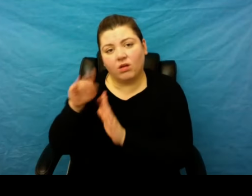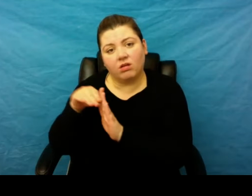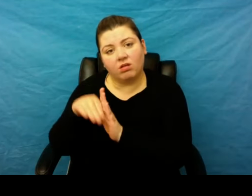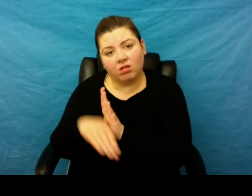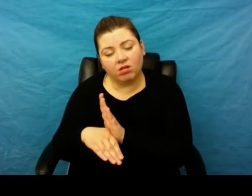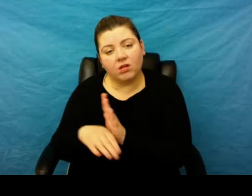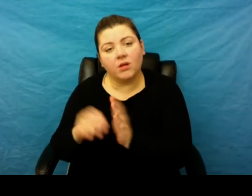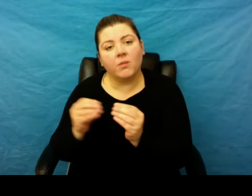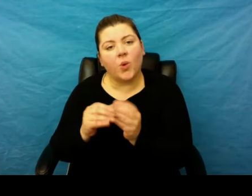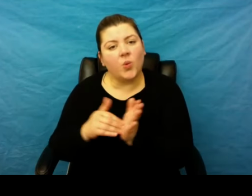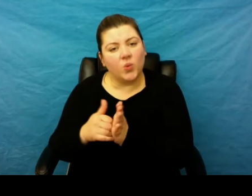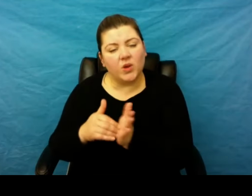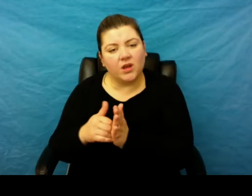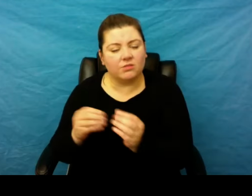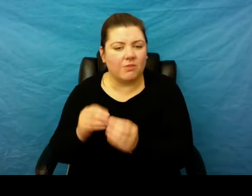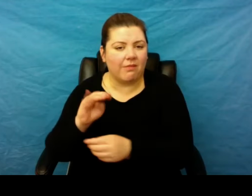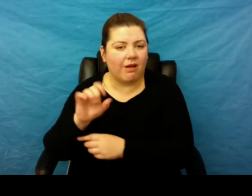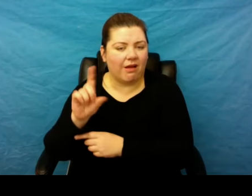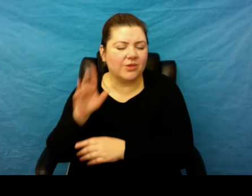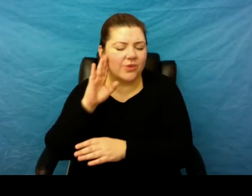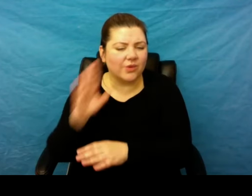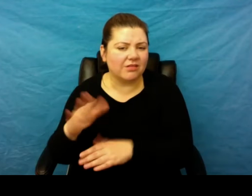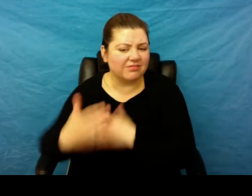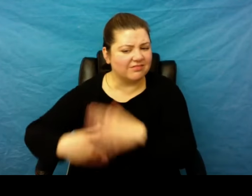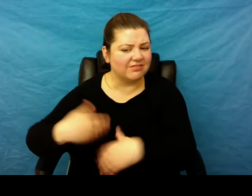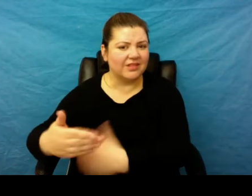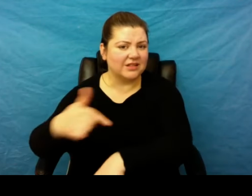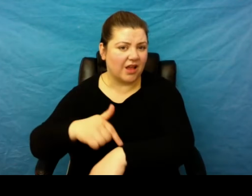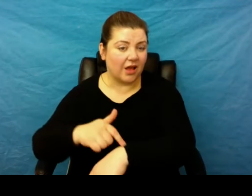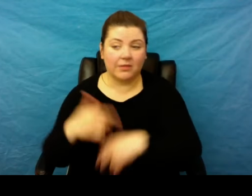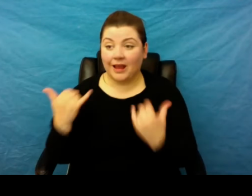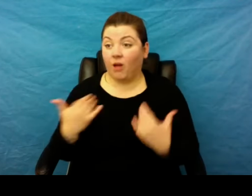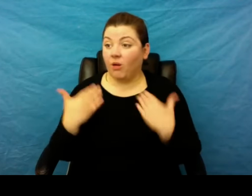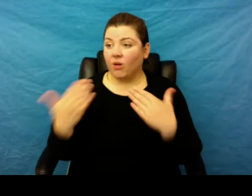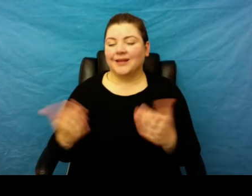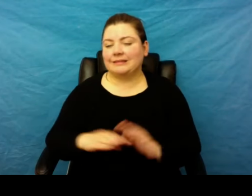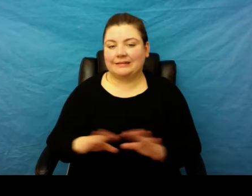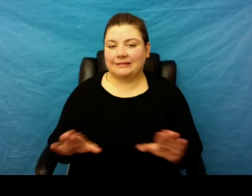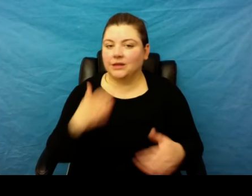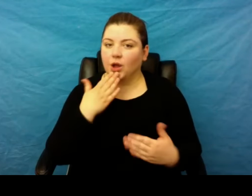Yeah. But that's not a strategy for right now.